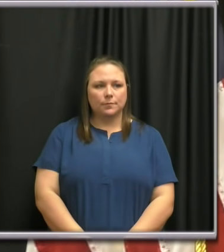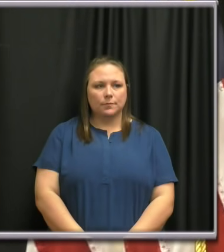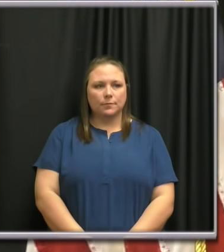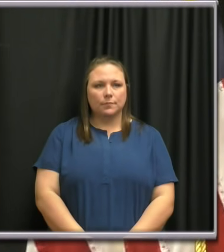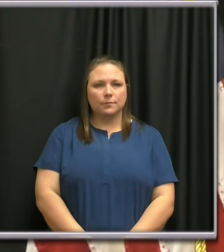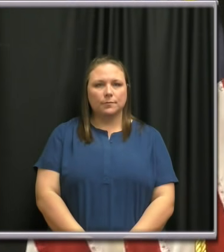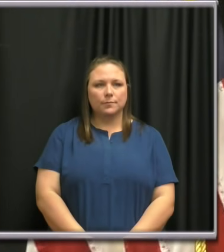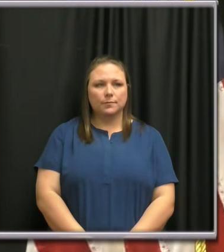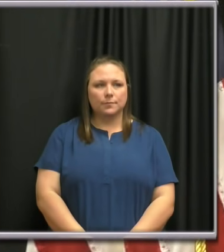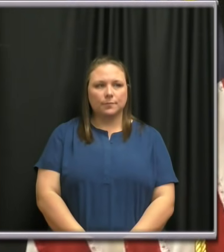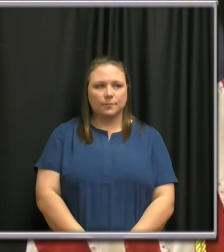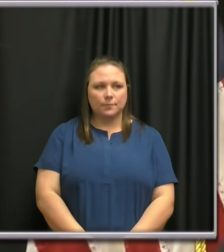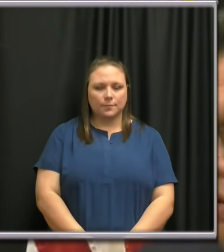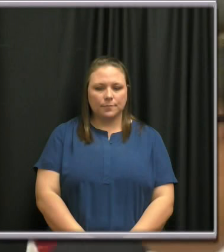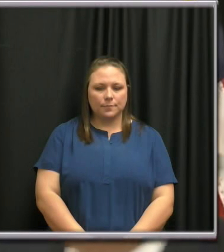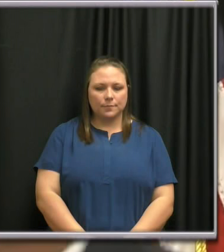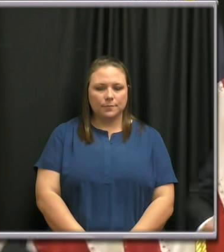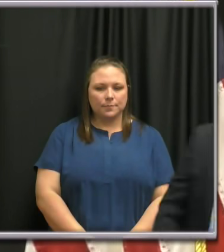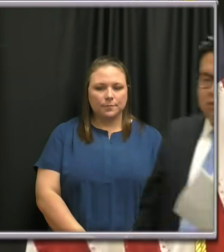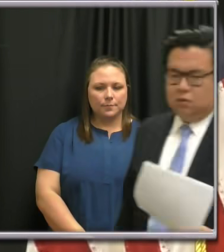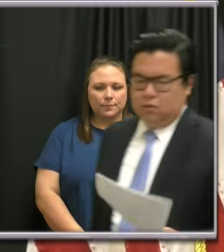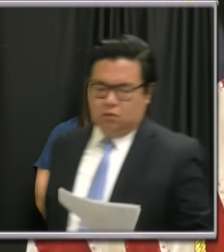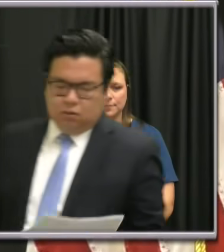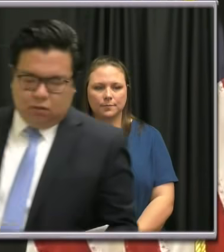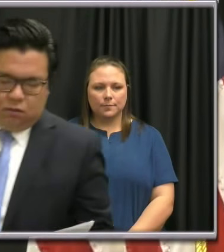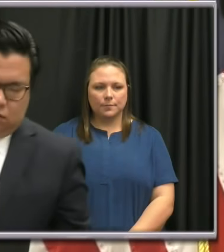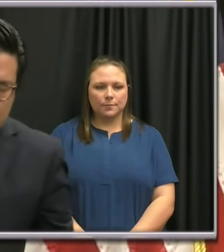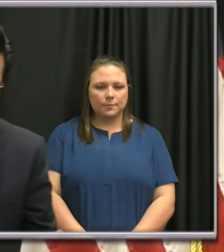Thank you, Kara. Ms. Waller.